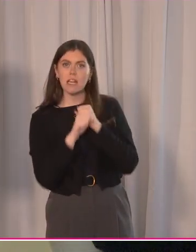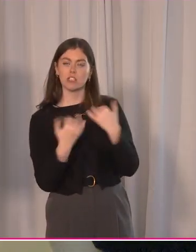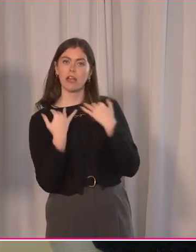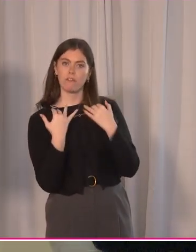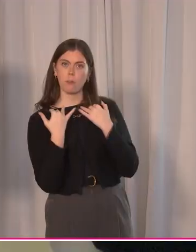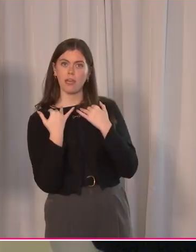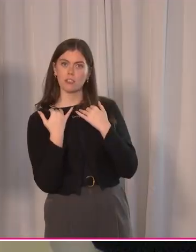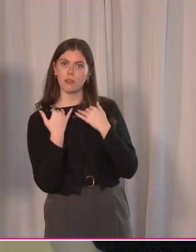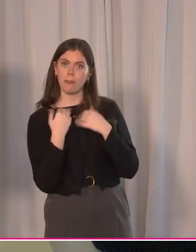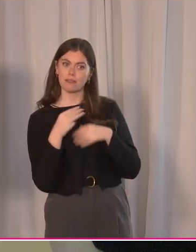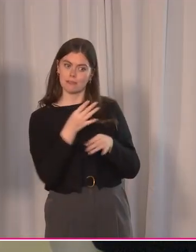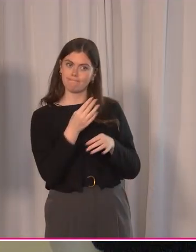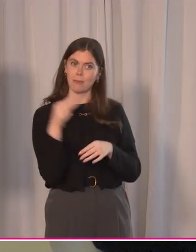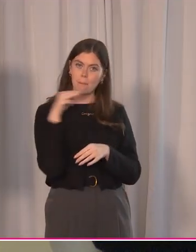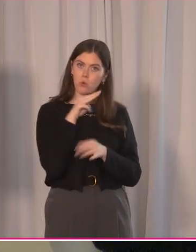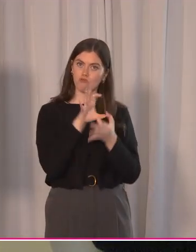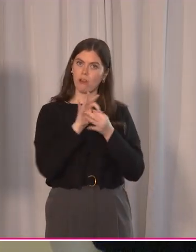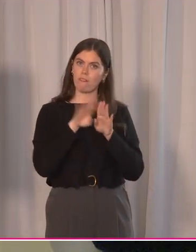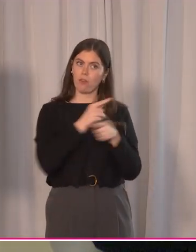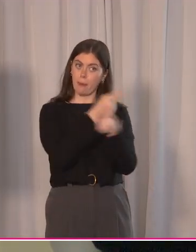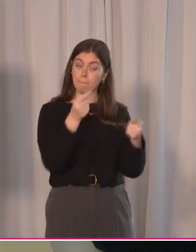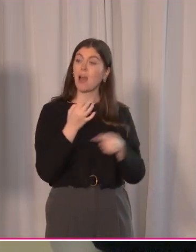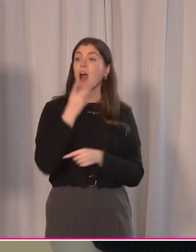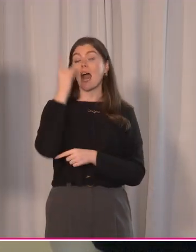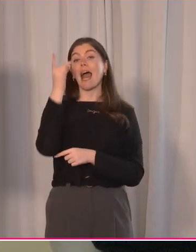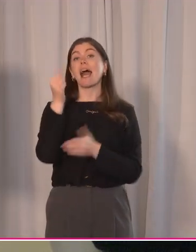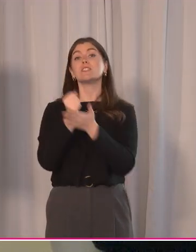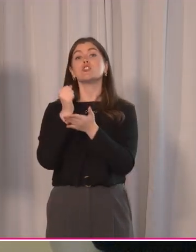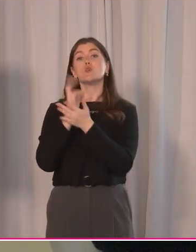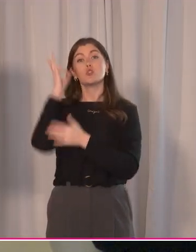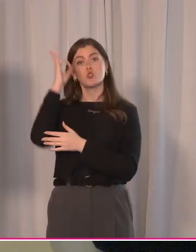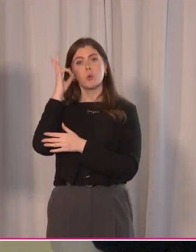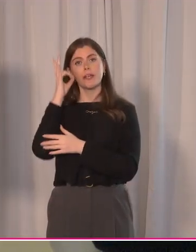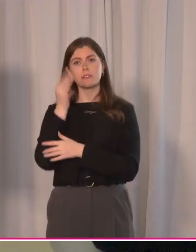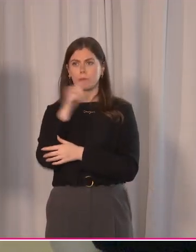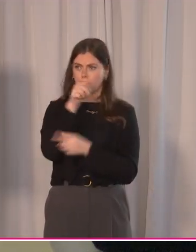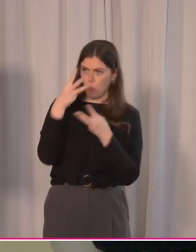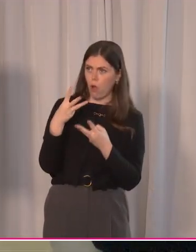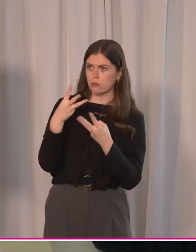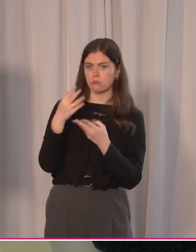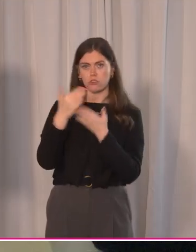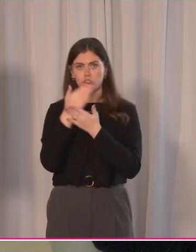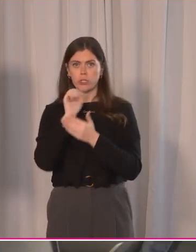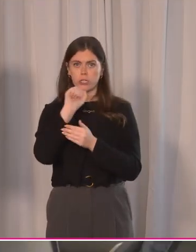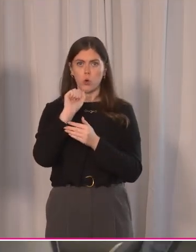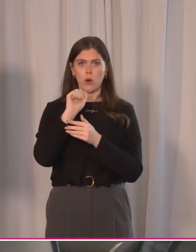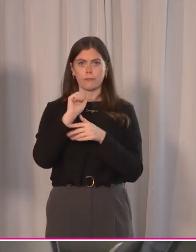that's meaningful to them? I asked a group of students up at Queen's to put their hand up if they wanted to share their masturbation and their